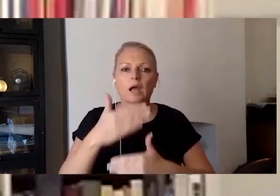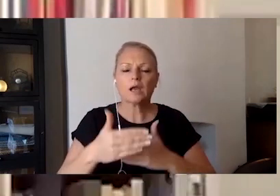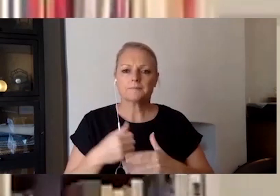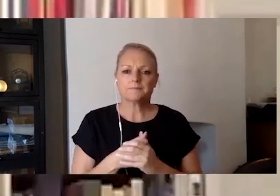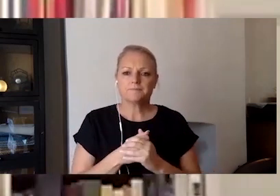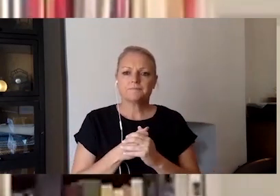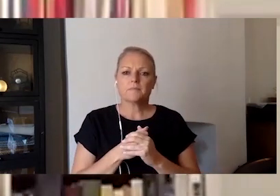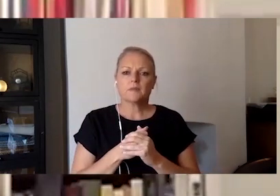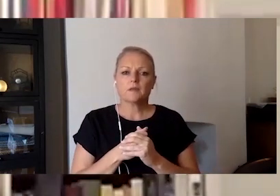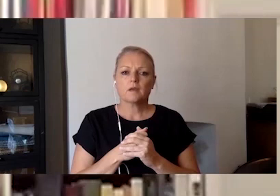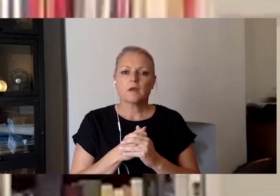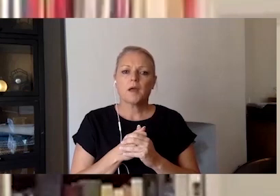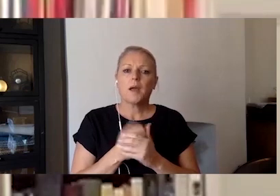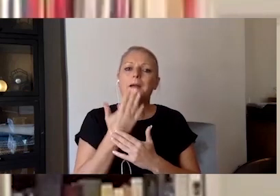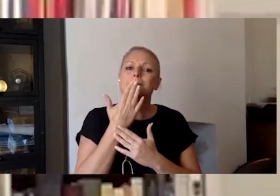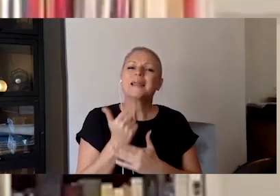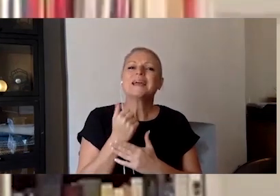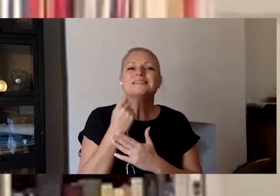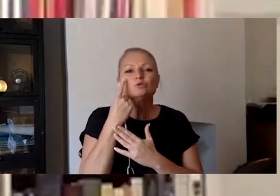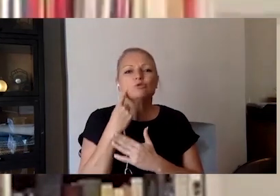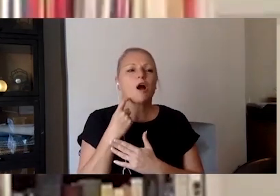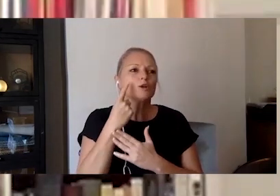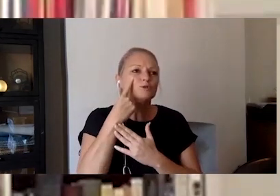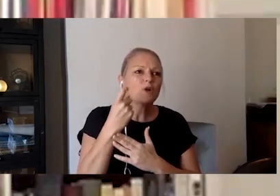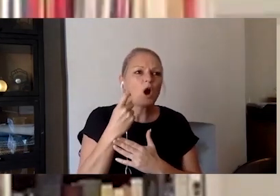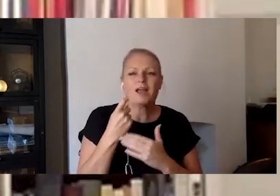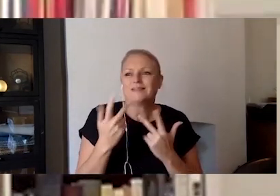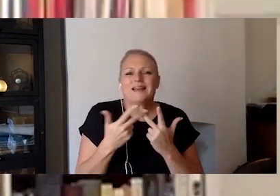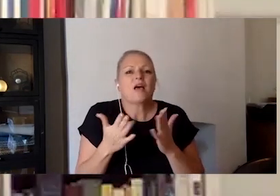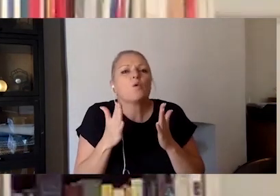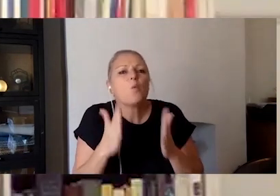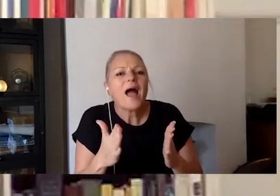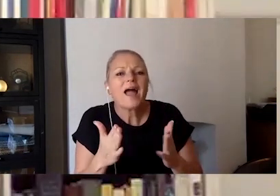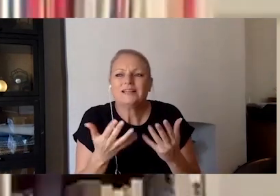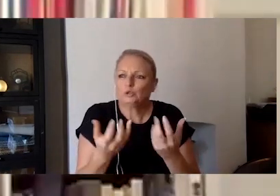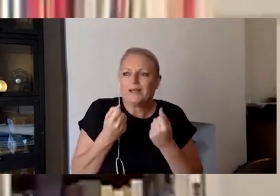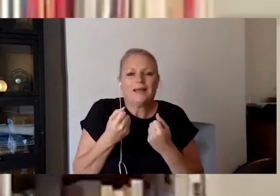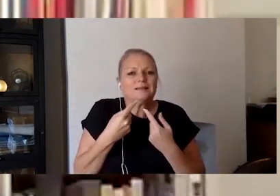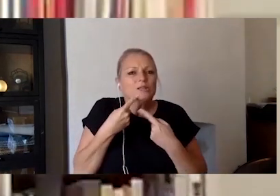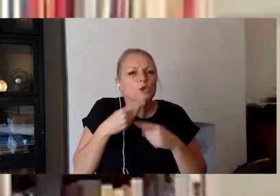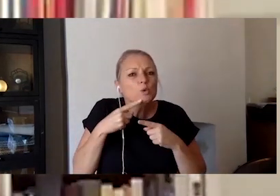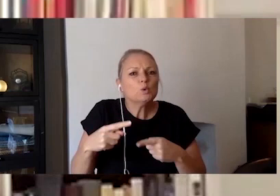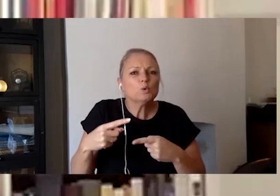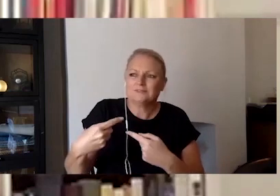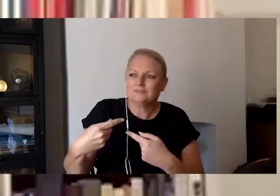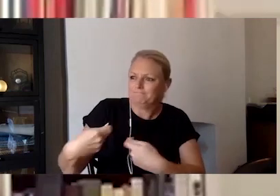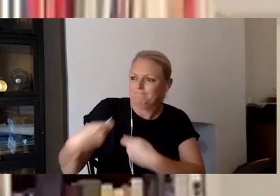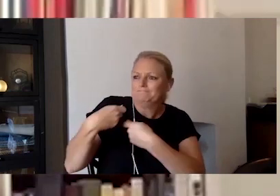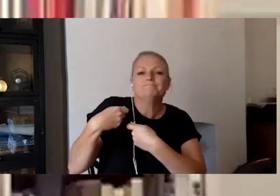your stress at the moment, find another medium to stay in. Use a mindfulness